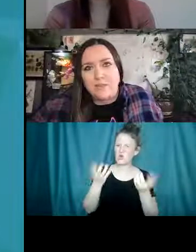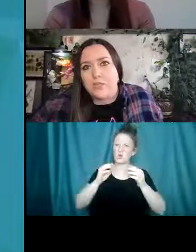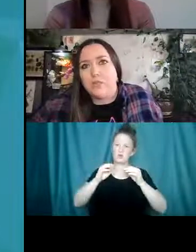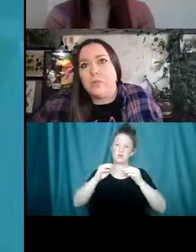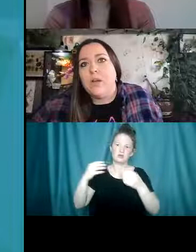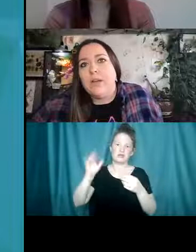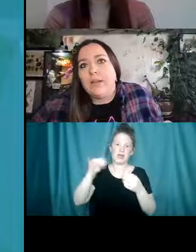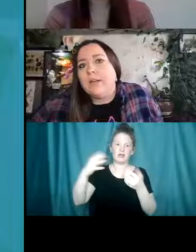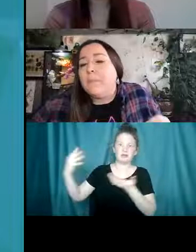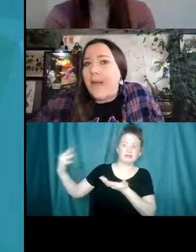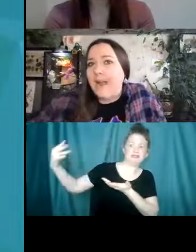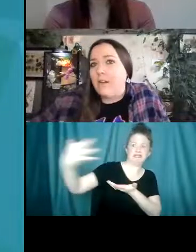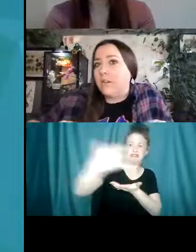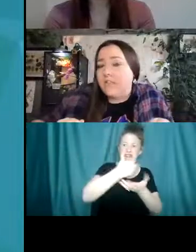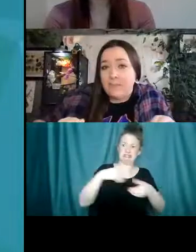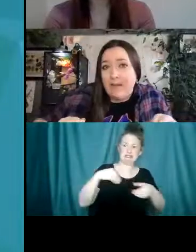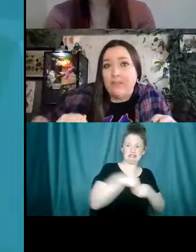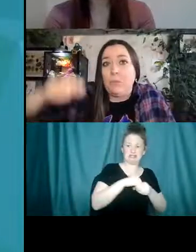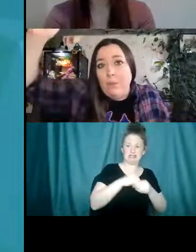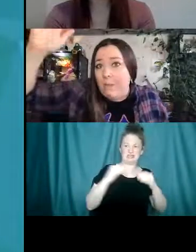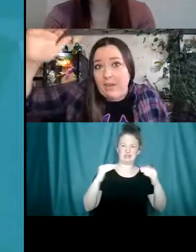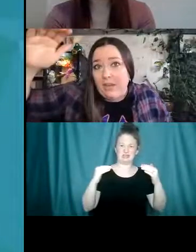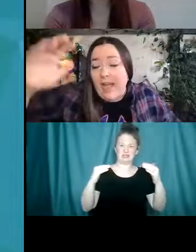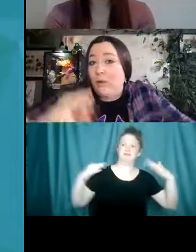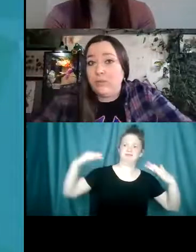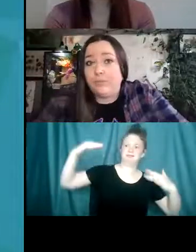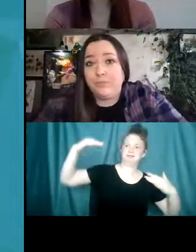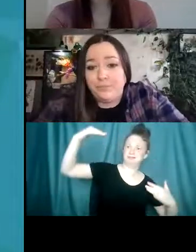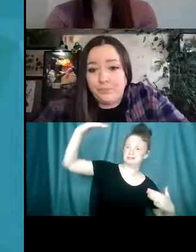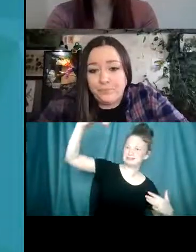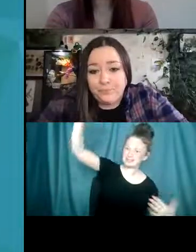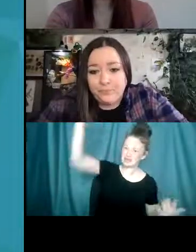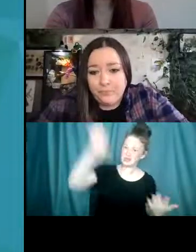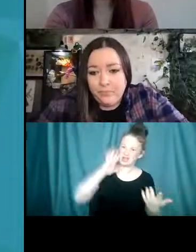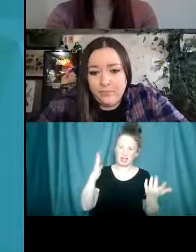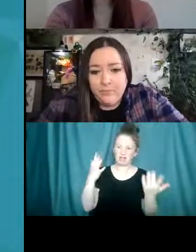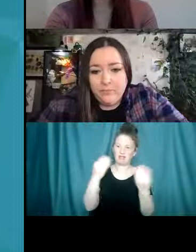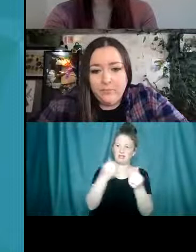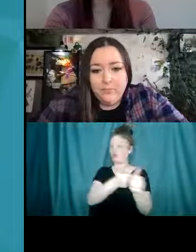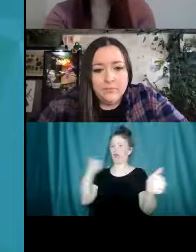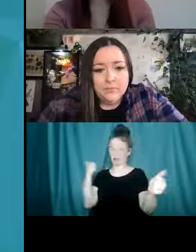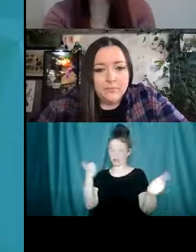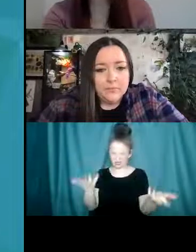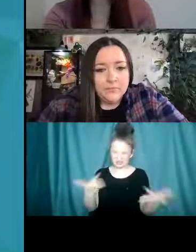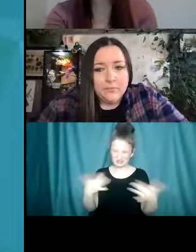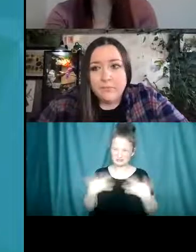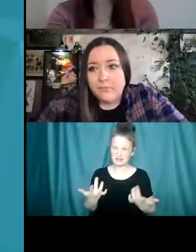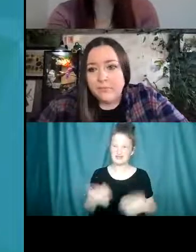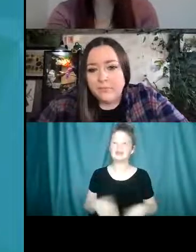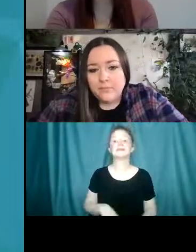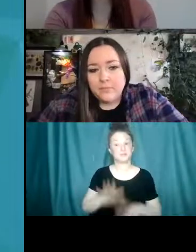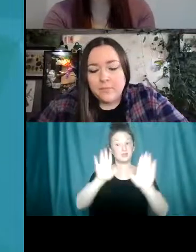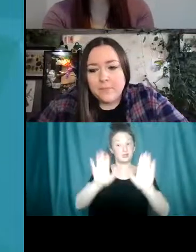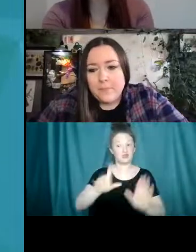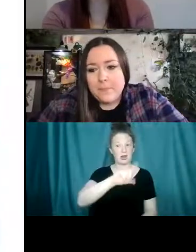that CO2 compare to the amount that we're pumping out? Yeah, so this is a great